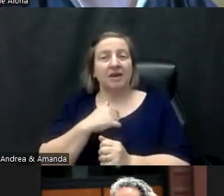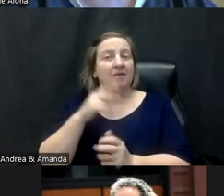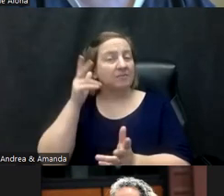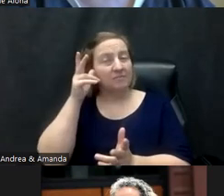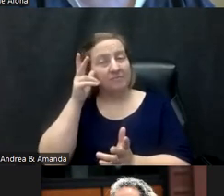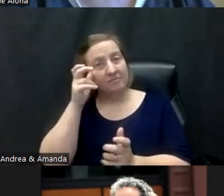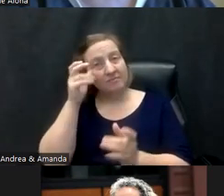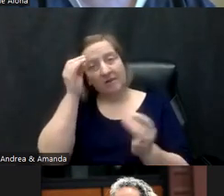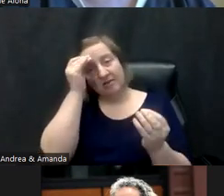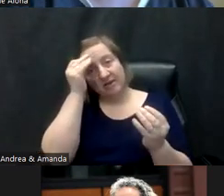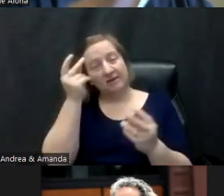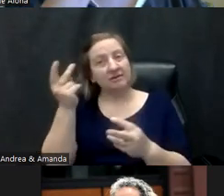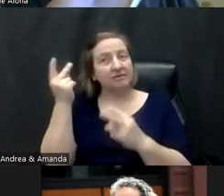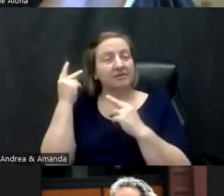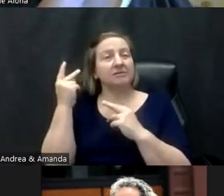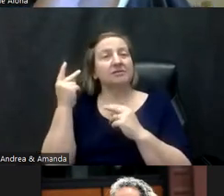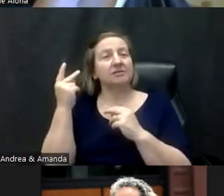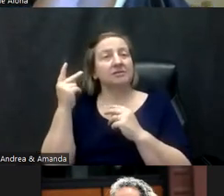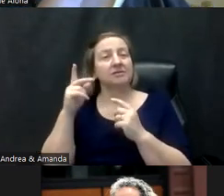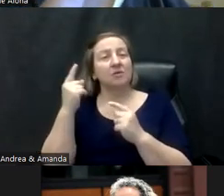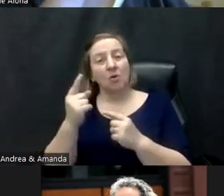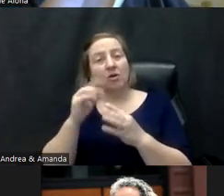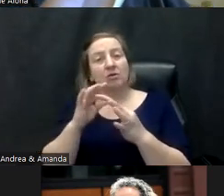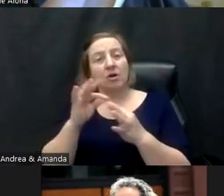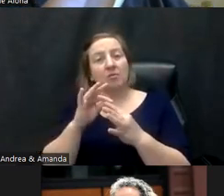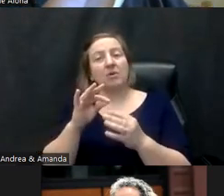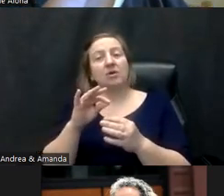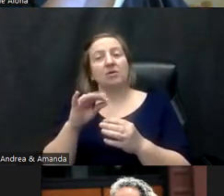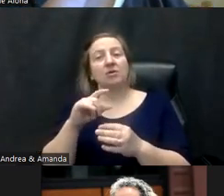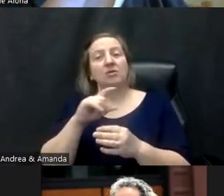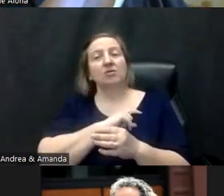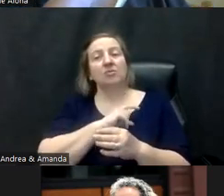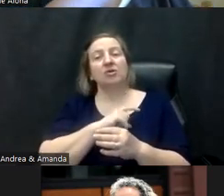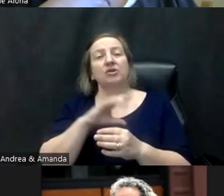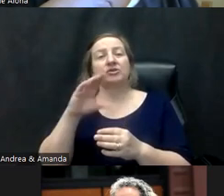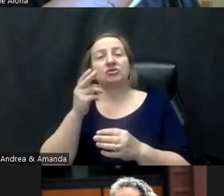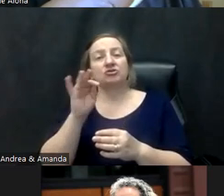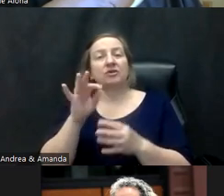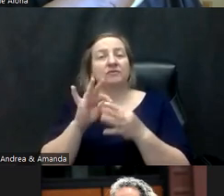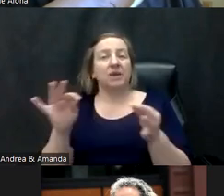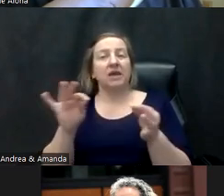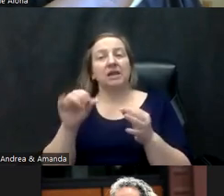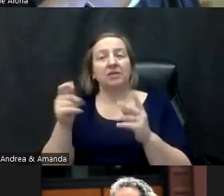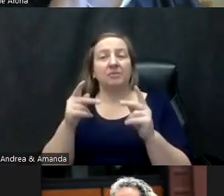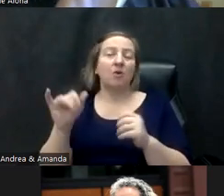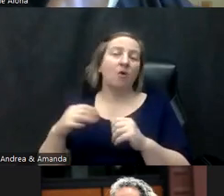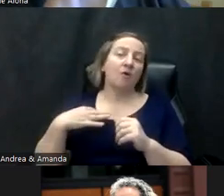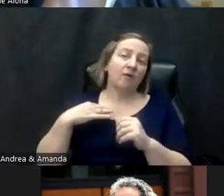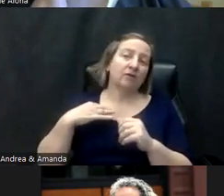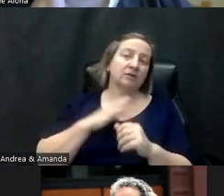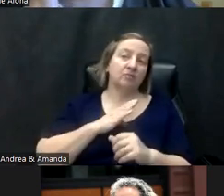I'm thinking back to, you know, one of the comments the police chief made and others, just like, oh, this is a volunteer